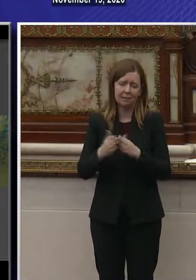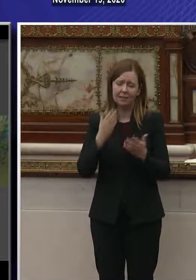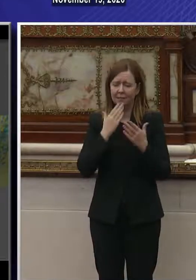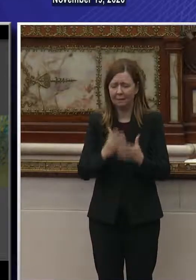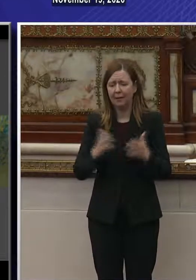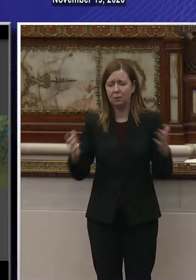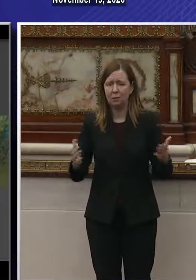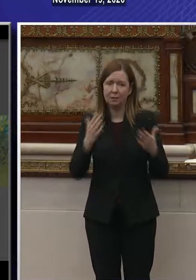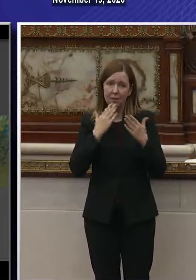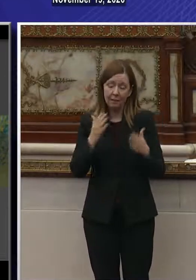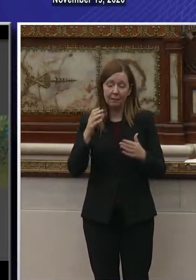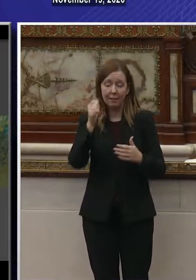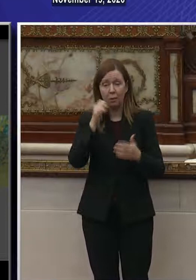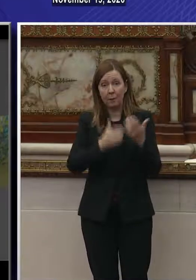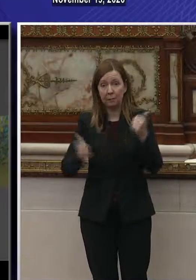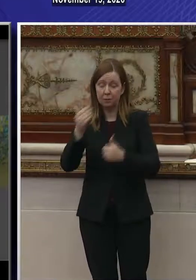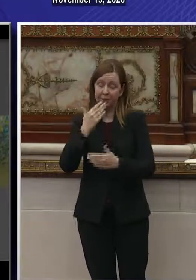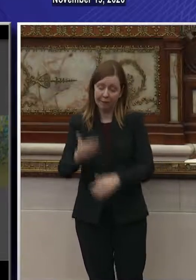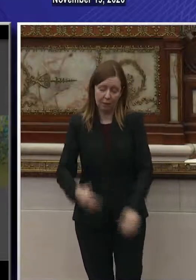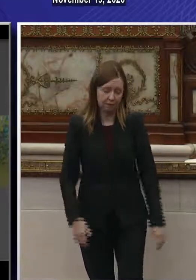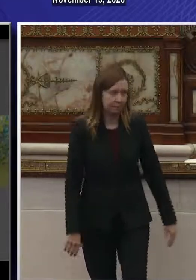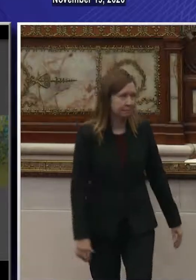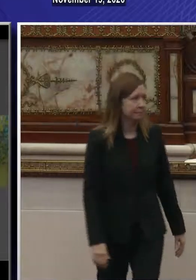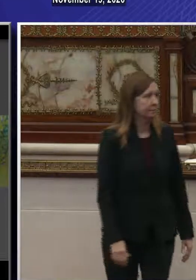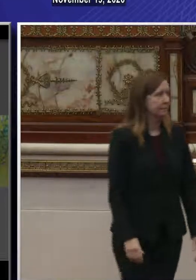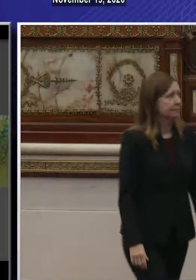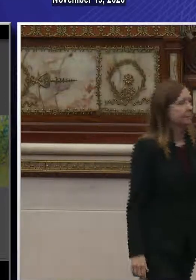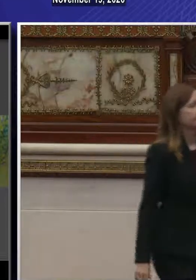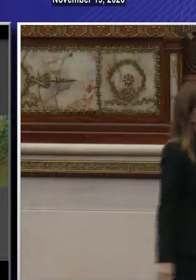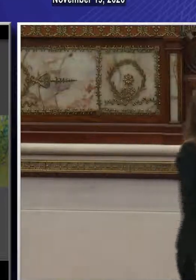thank you very much. Thank you, Madam Chair. Thank you.